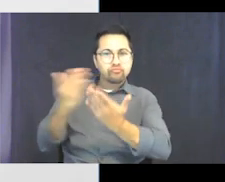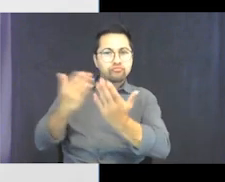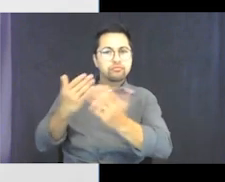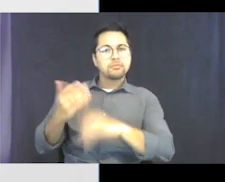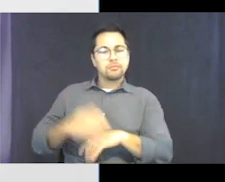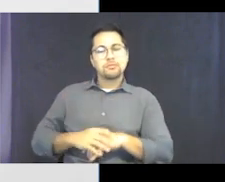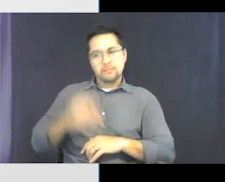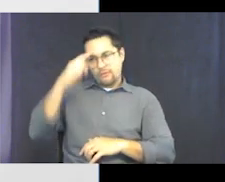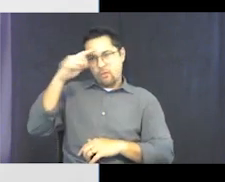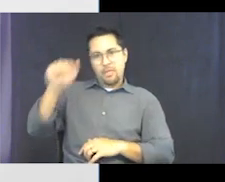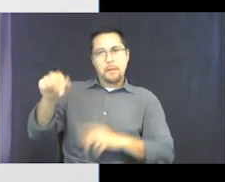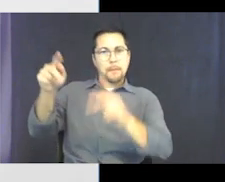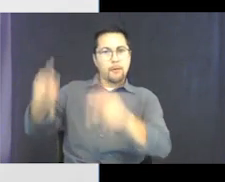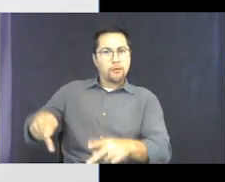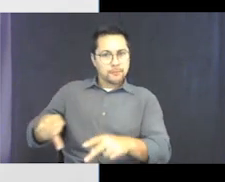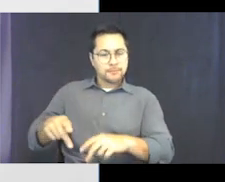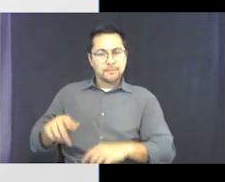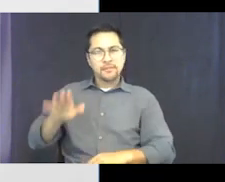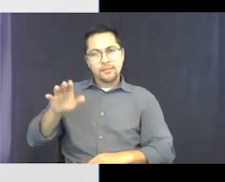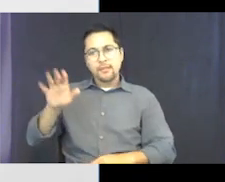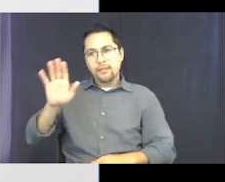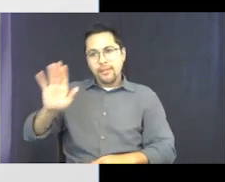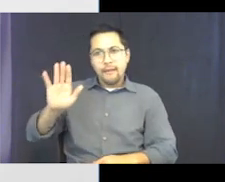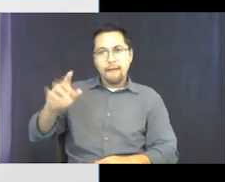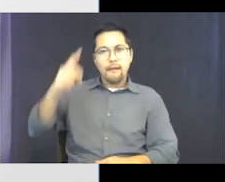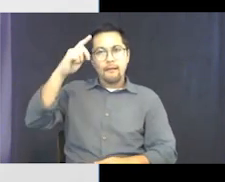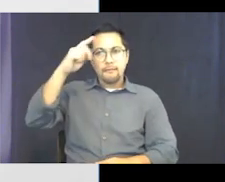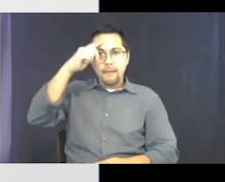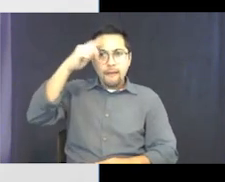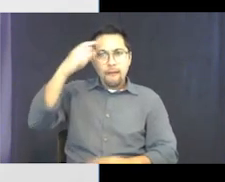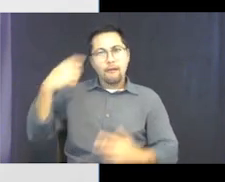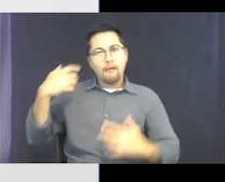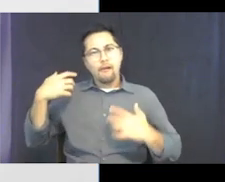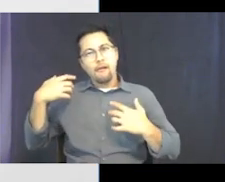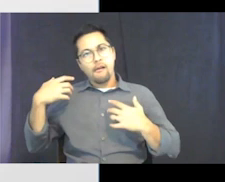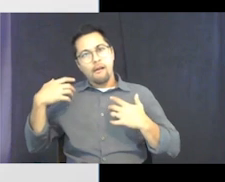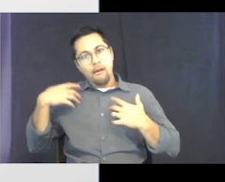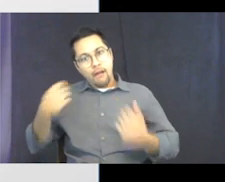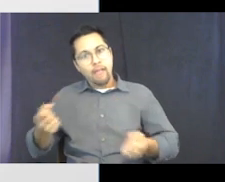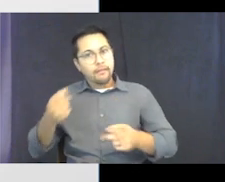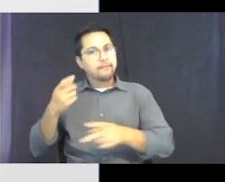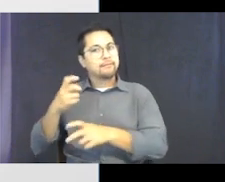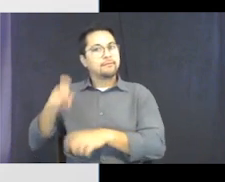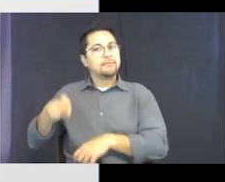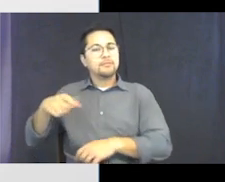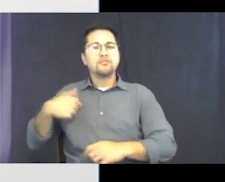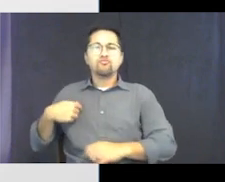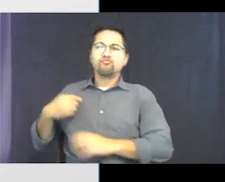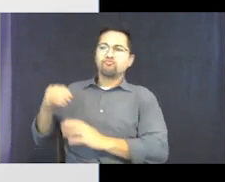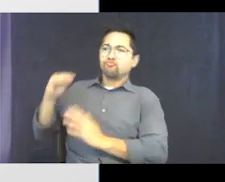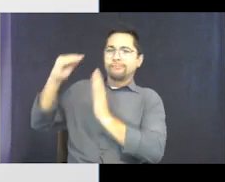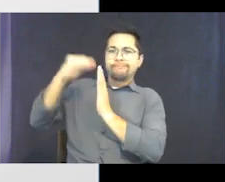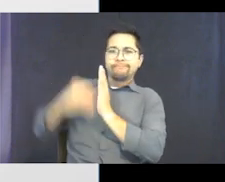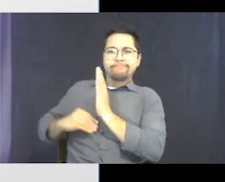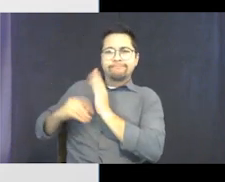to support the child's mental or behavioral health needs. We've listed here on